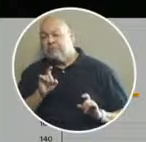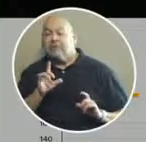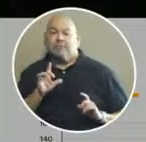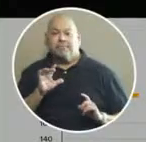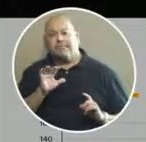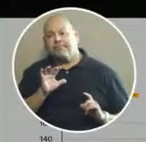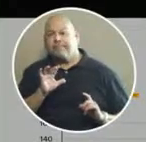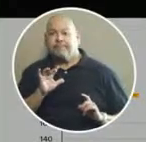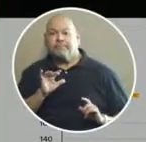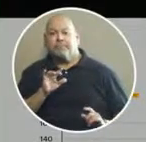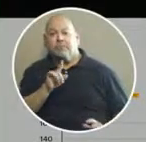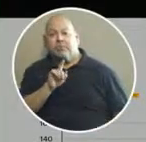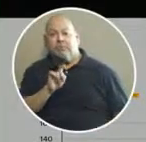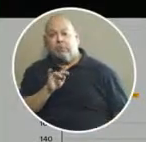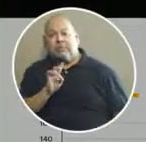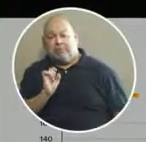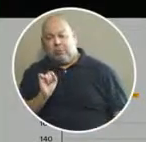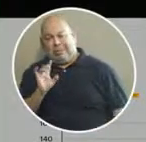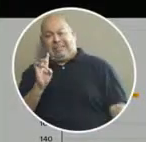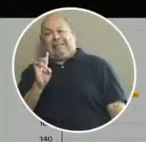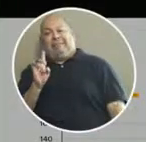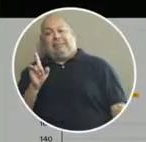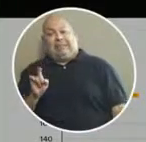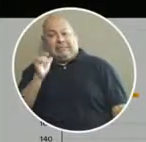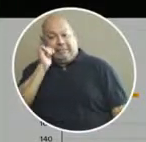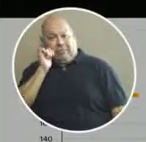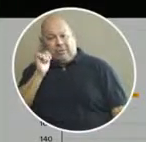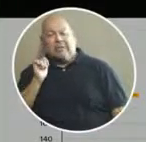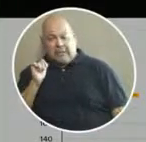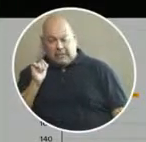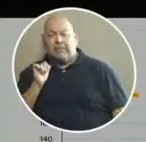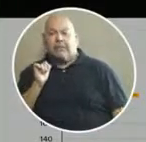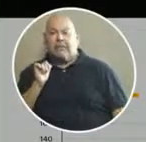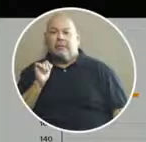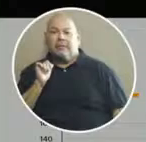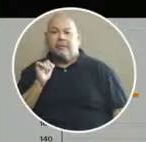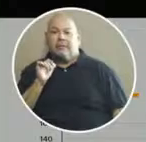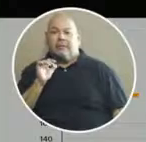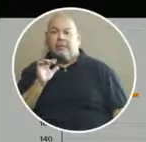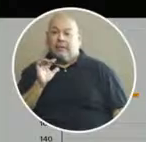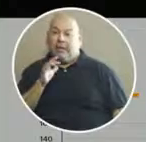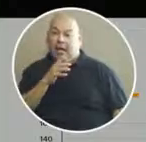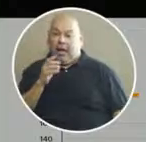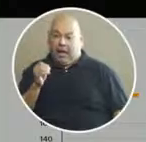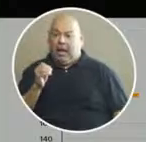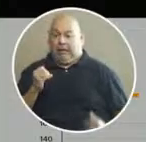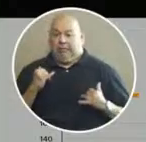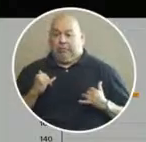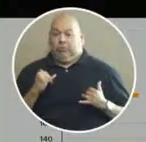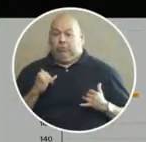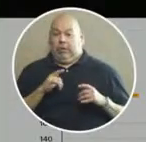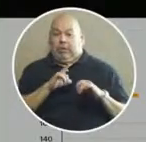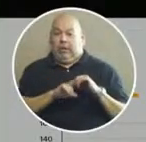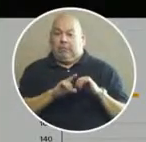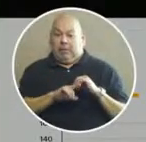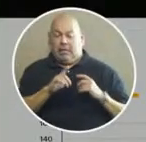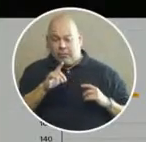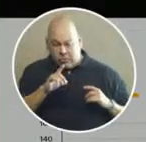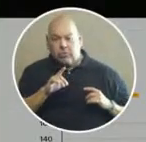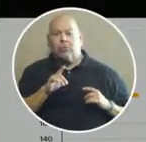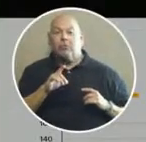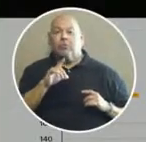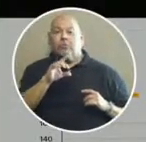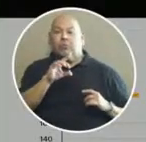147.7 tests per day on CDC week number 23, and currently our positivity rate is